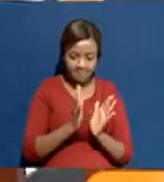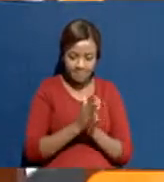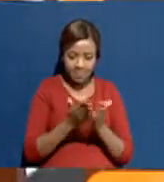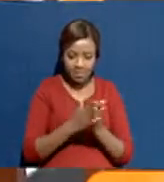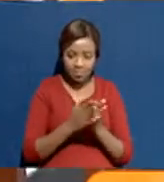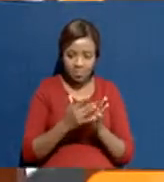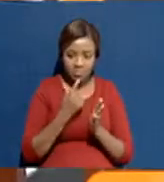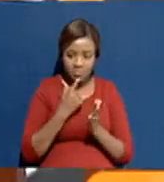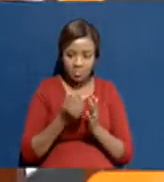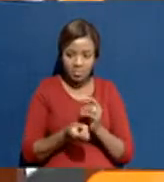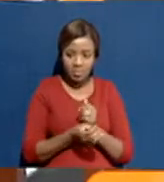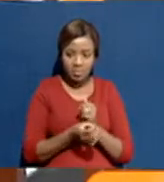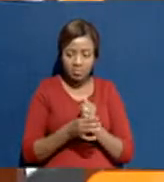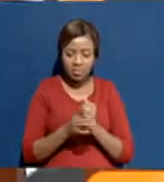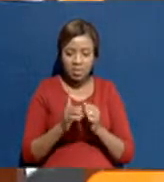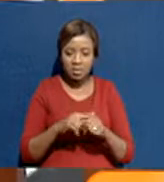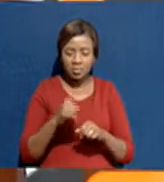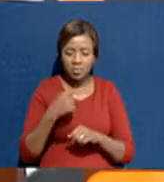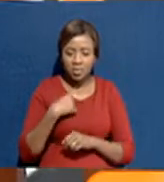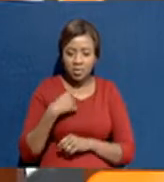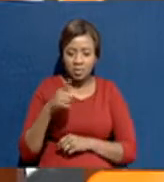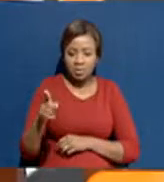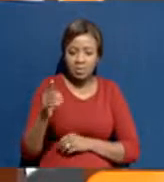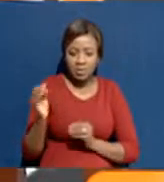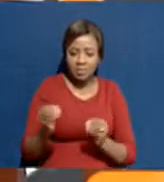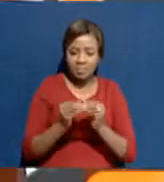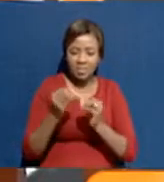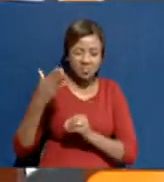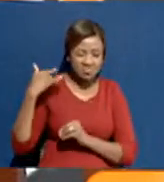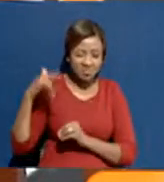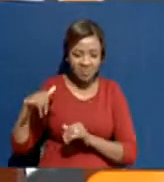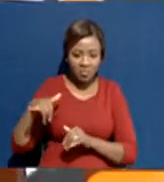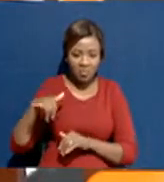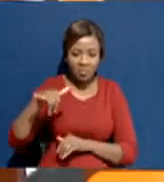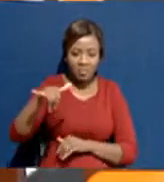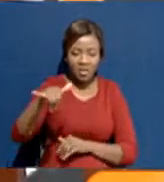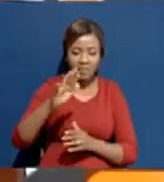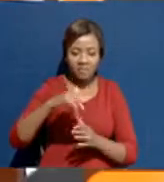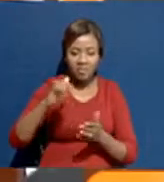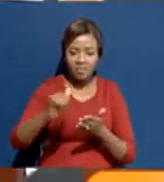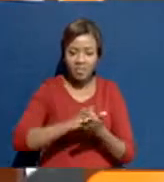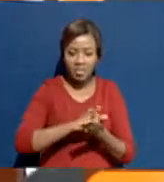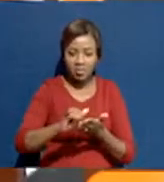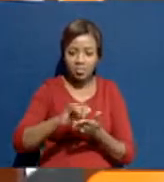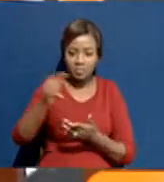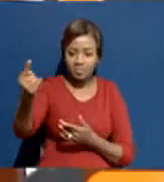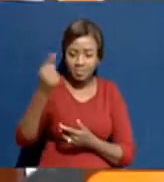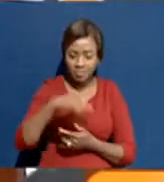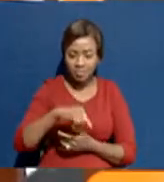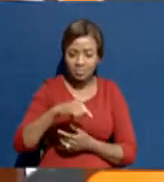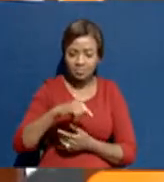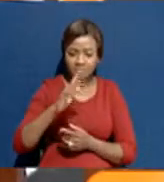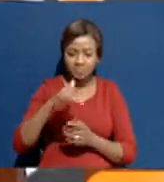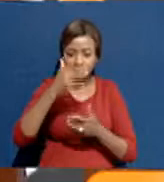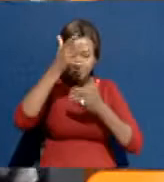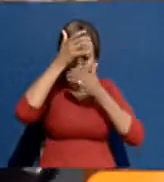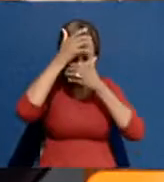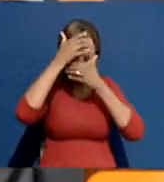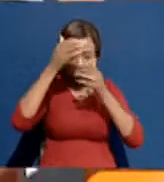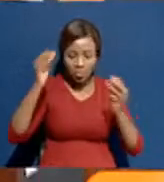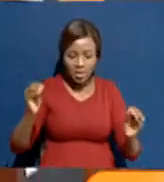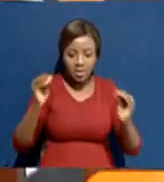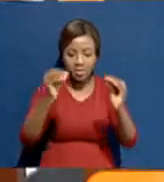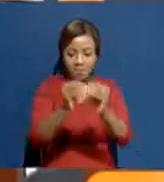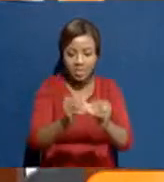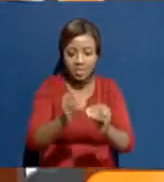him in an airplane coming back from New York. He was coming back from Morocco. We met in